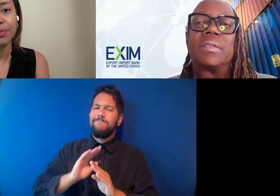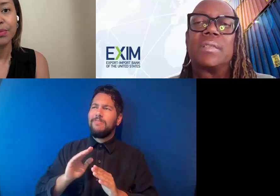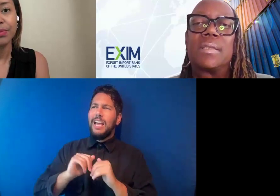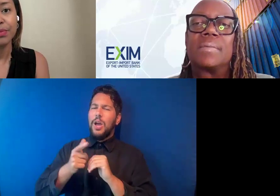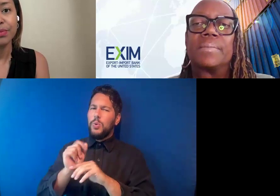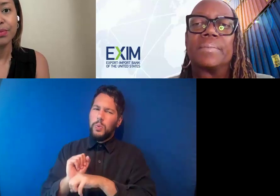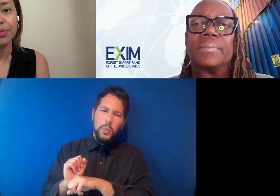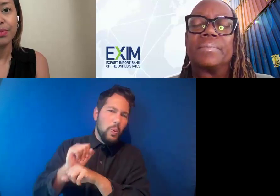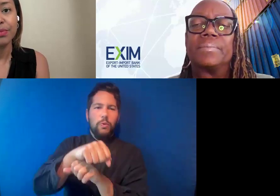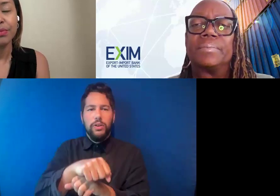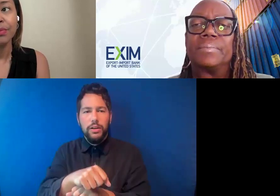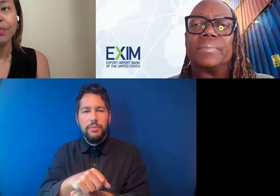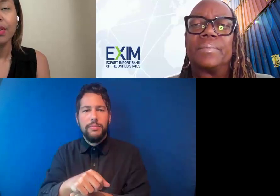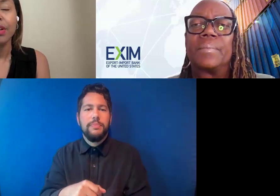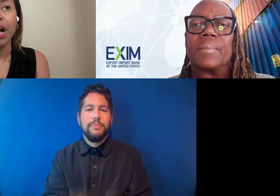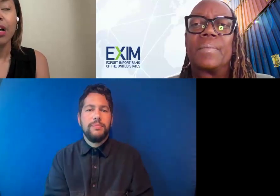your business?